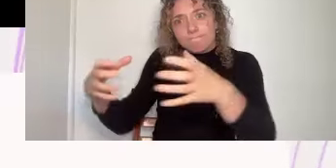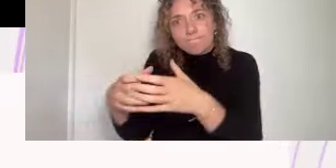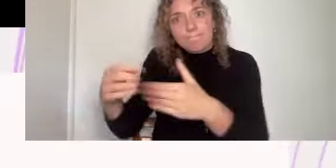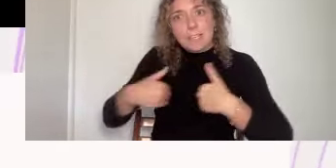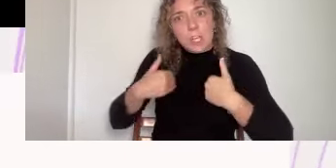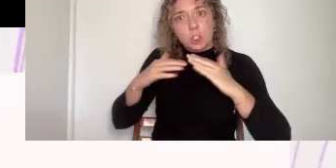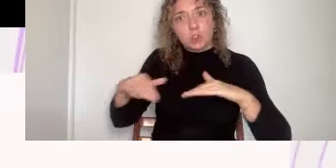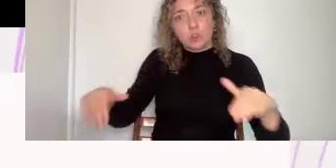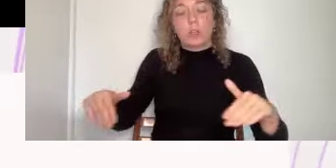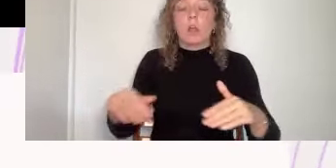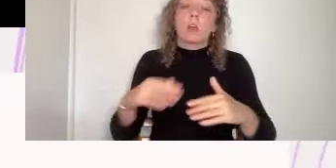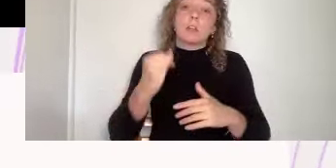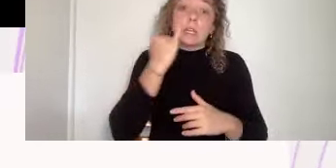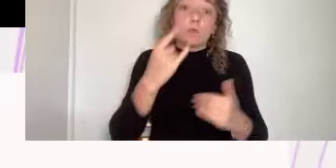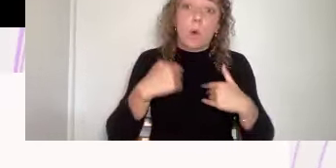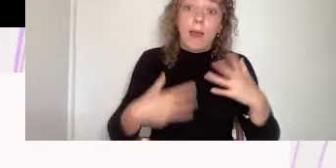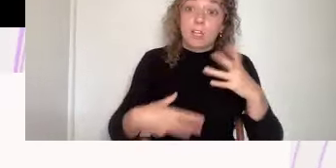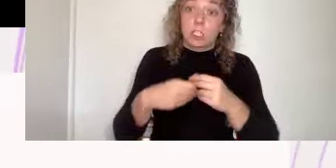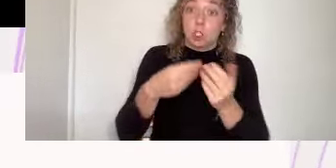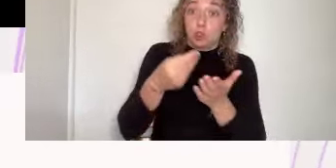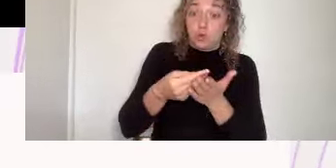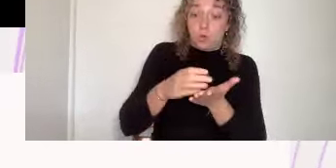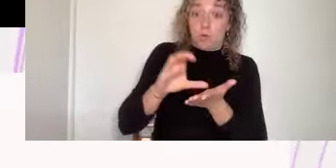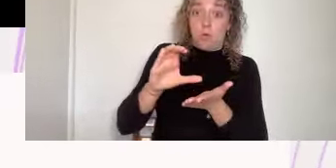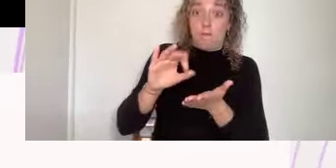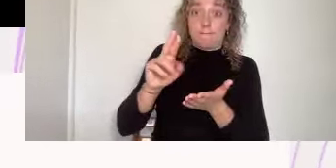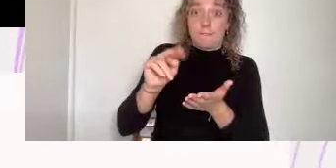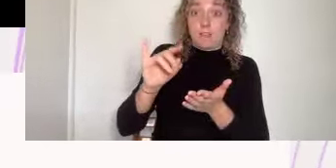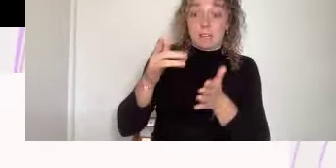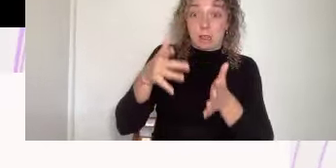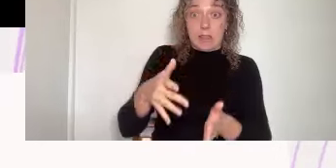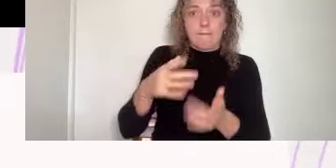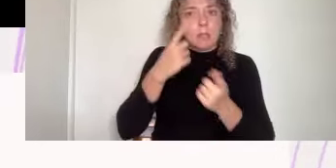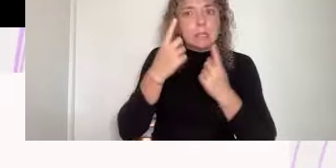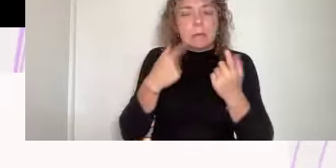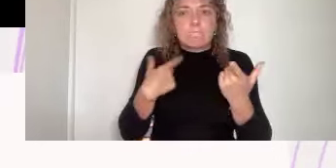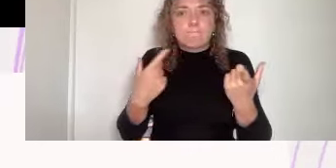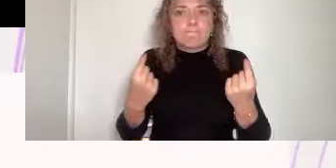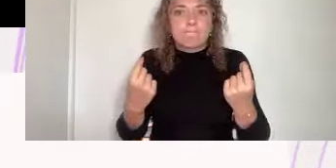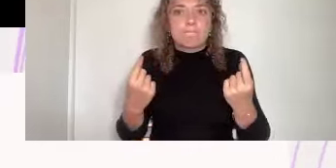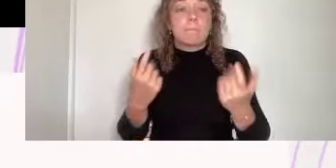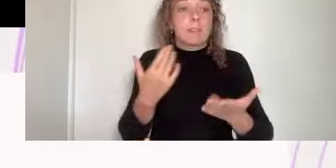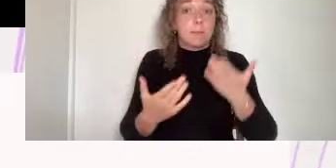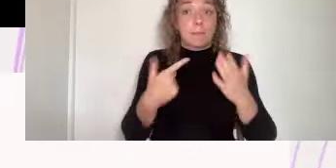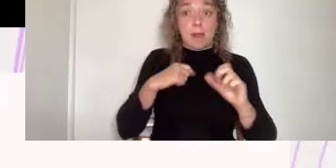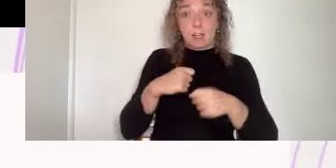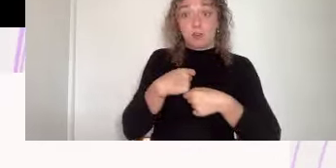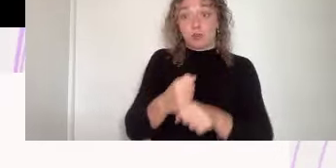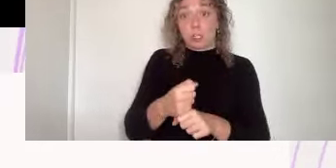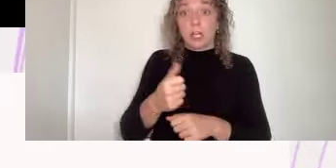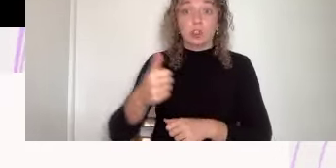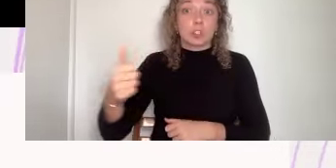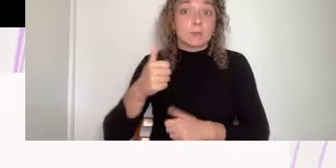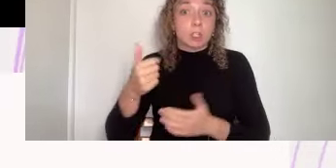So let's say you have some additional funding left over. Think about, what can we do? Maybe we can create a